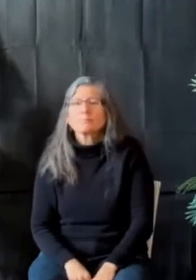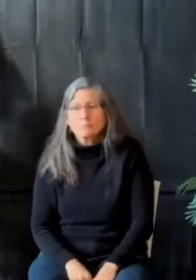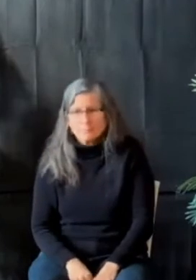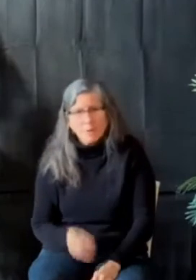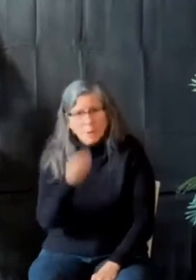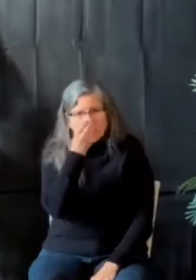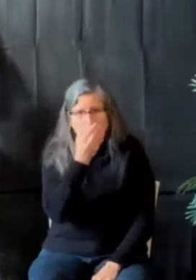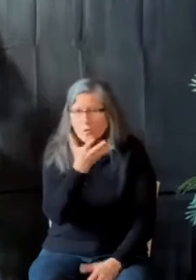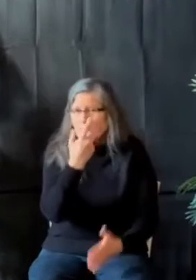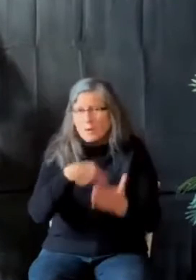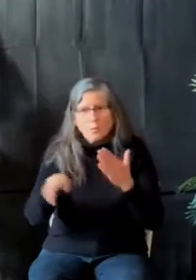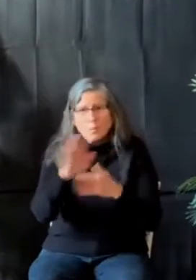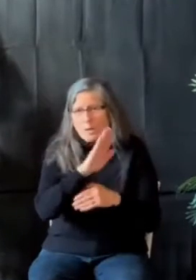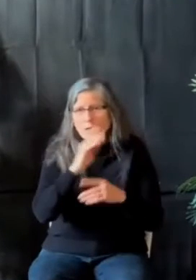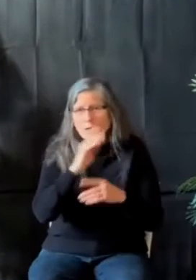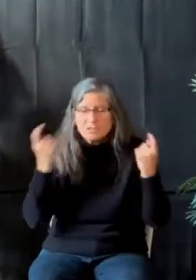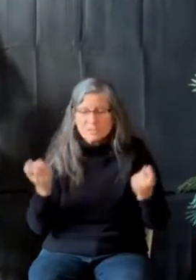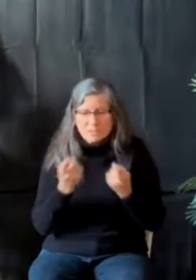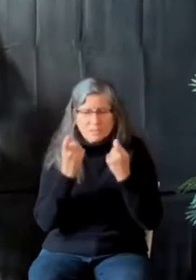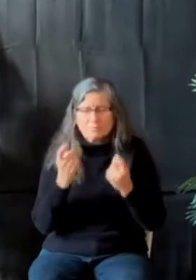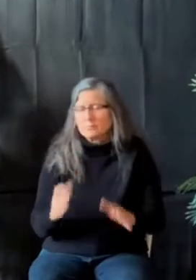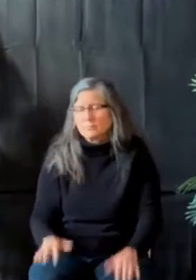I don't care what it was.